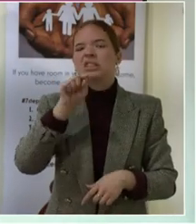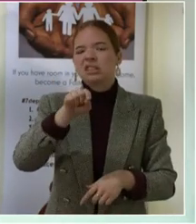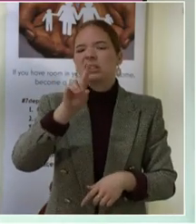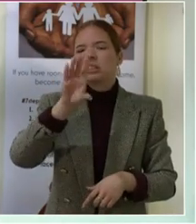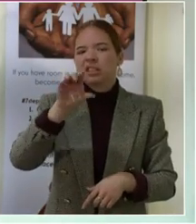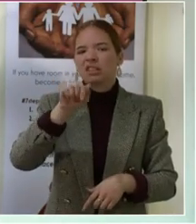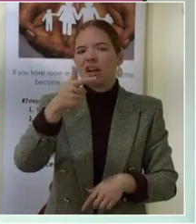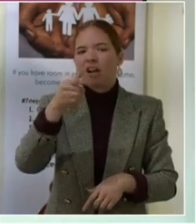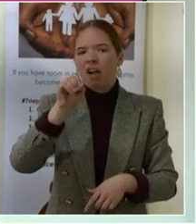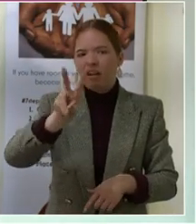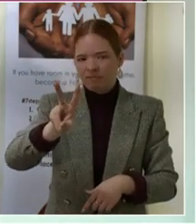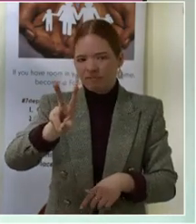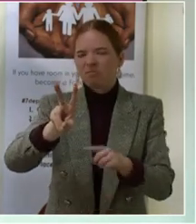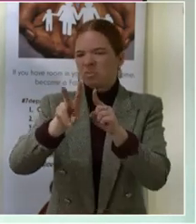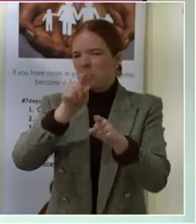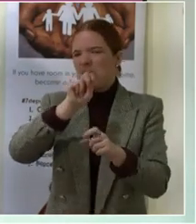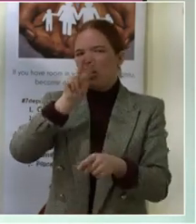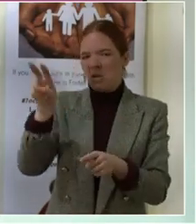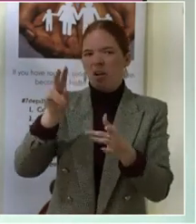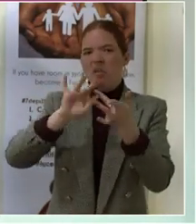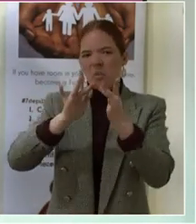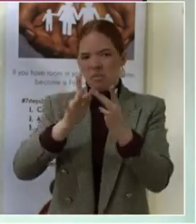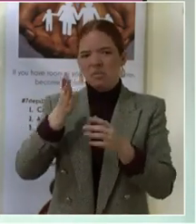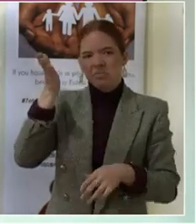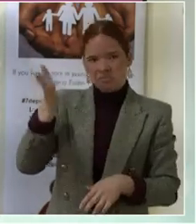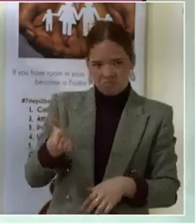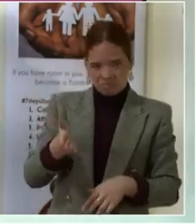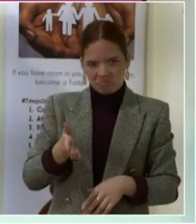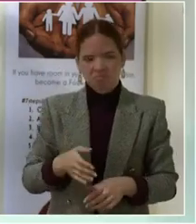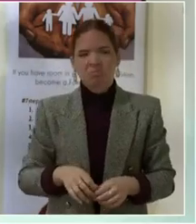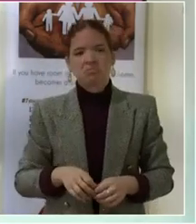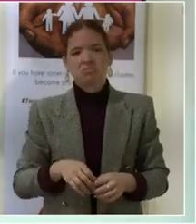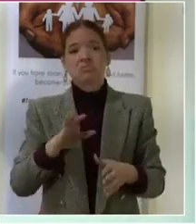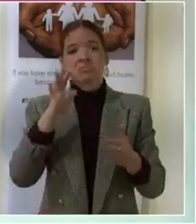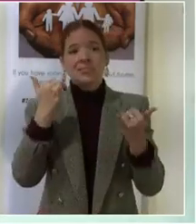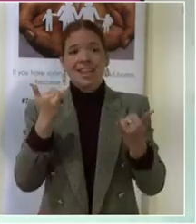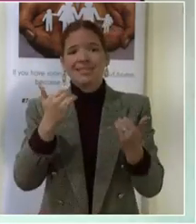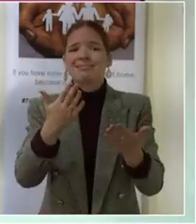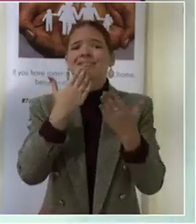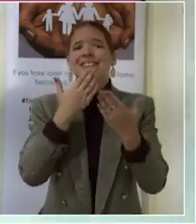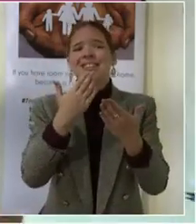that. Thank you, Mayor Bowser. And with that, I'll turn it back to our mayor for questions. Thanks.